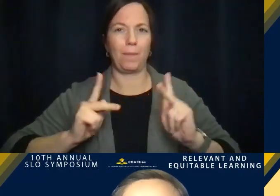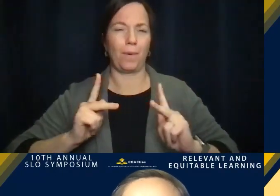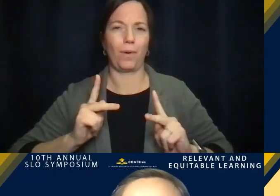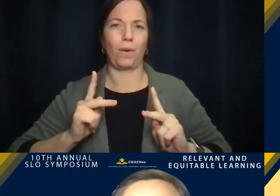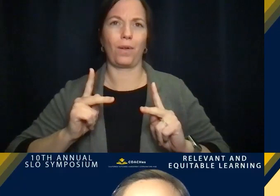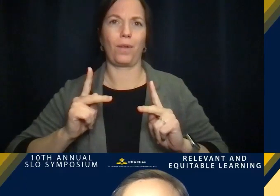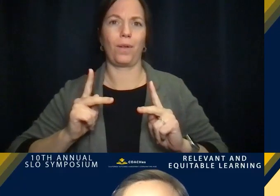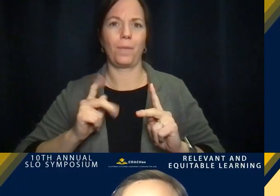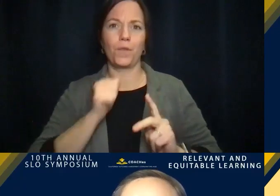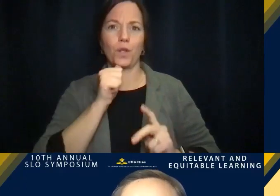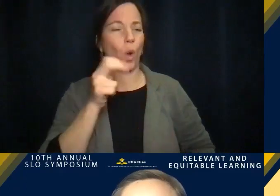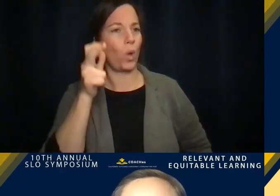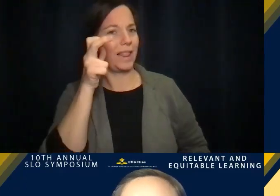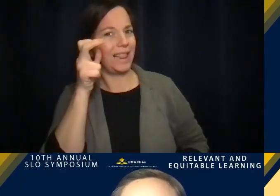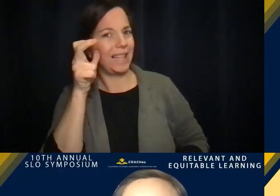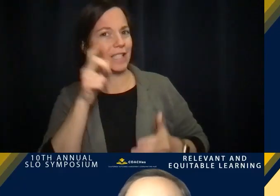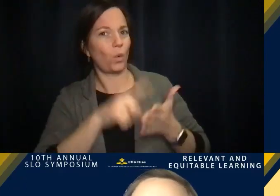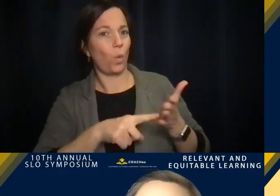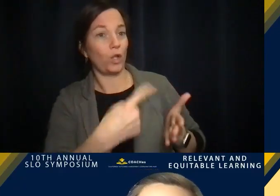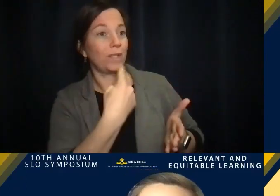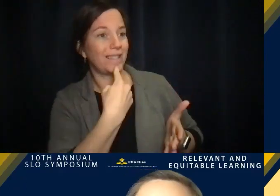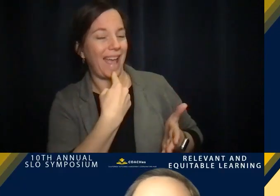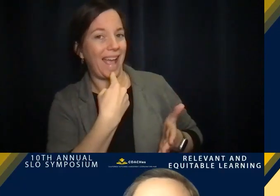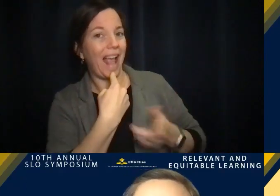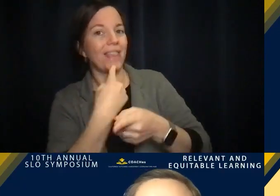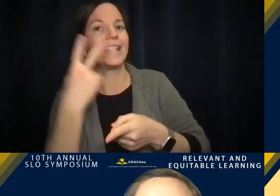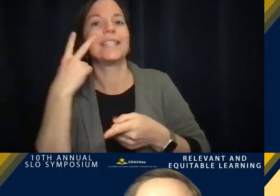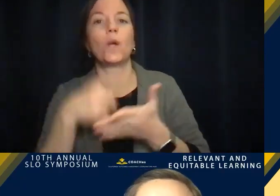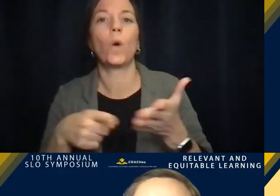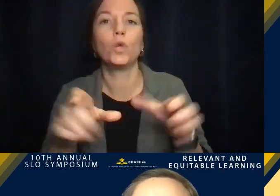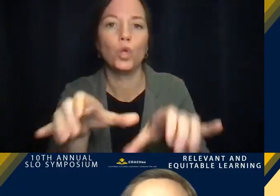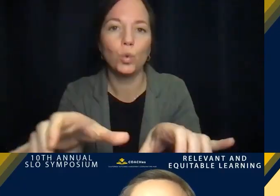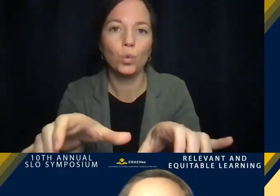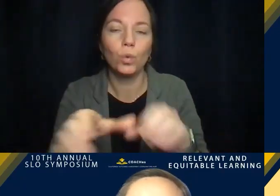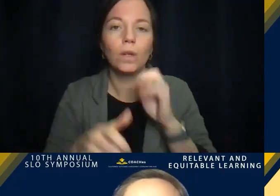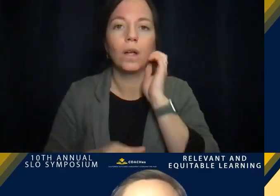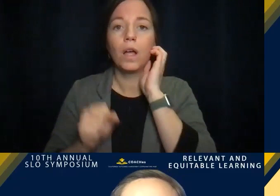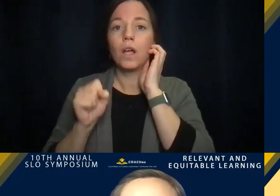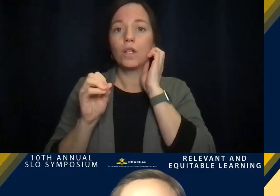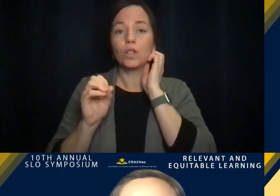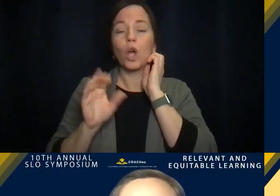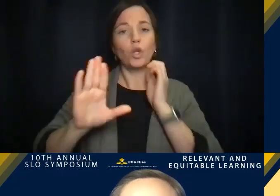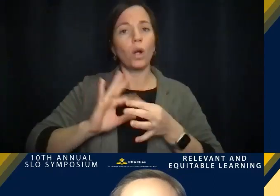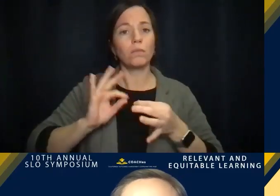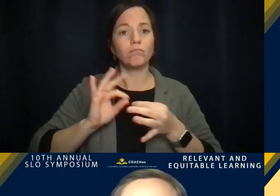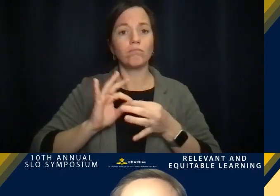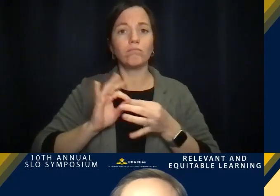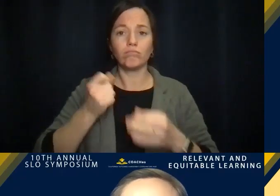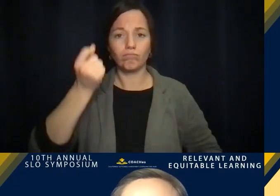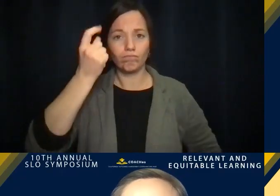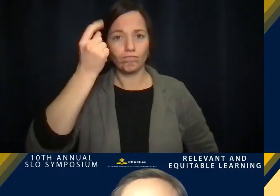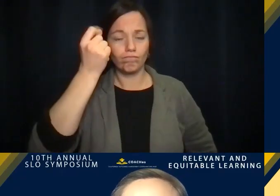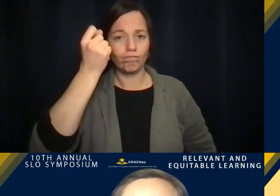they don't listen to what you say. They see what you do, you know? So I take your meaning very,